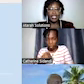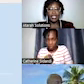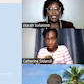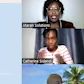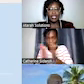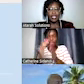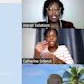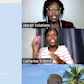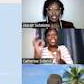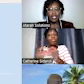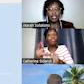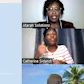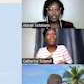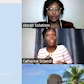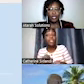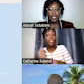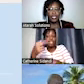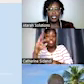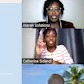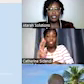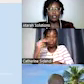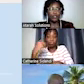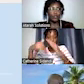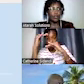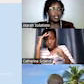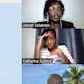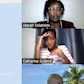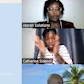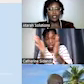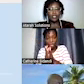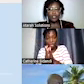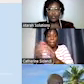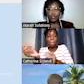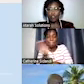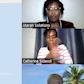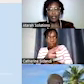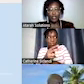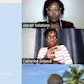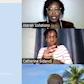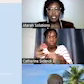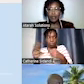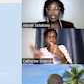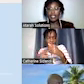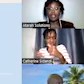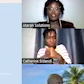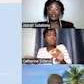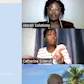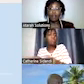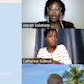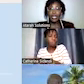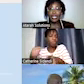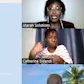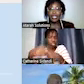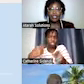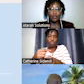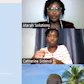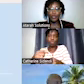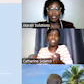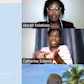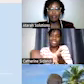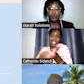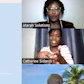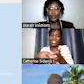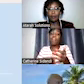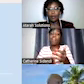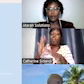here, I think the July intake is still ongoing for Institute of Pension Management. They also have online classes, so you